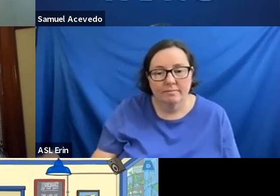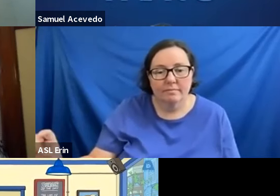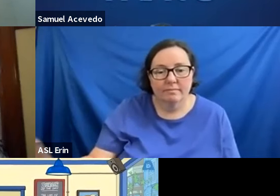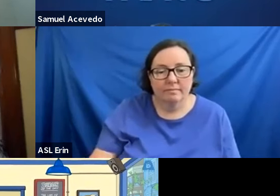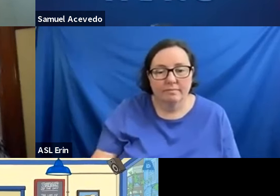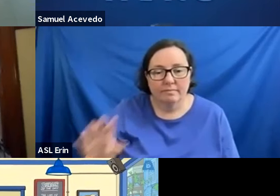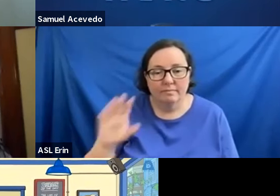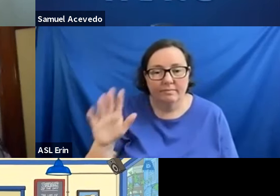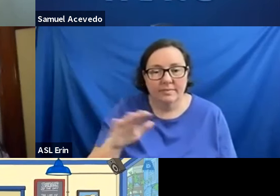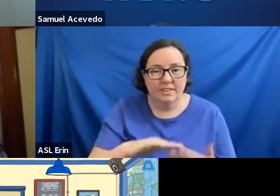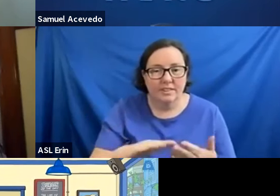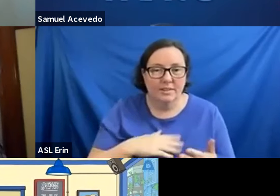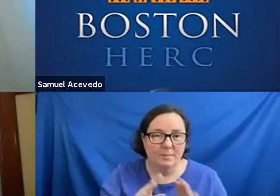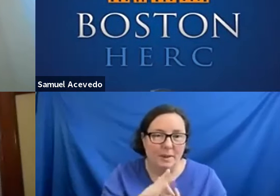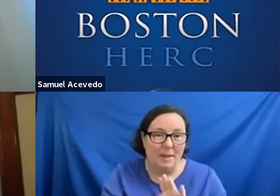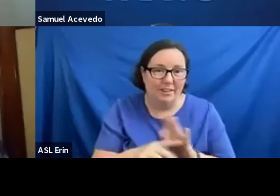Oh, excuse my background.